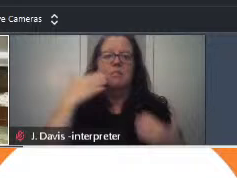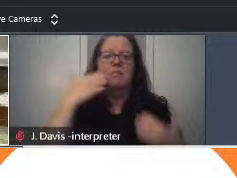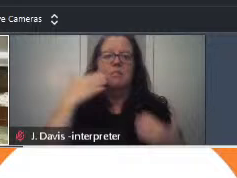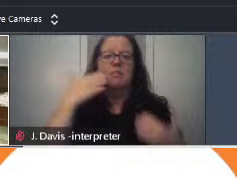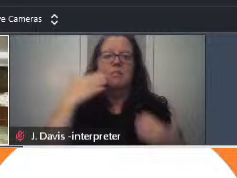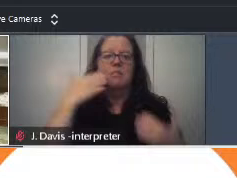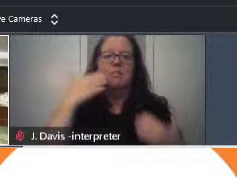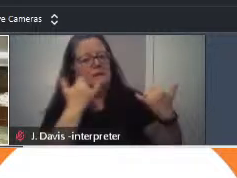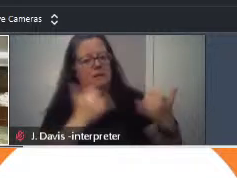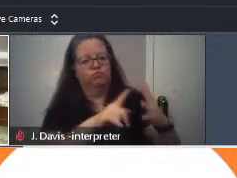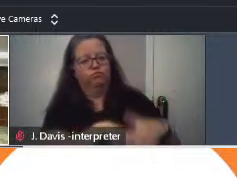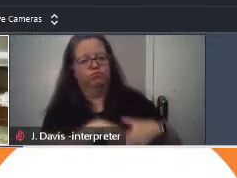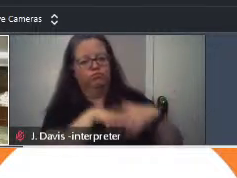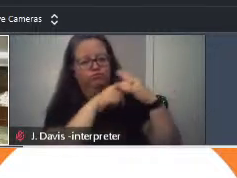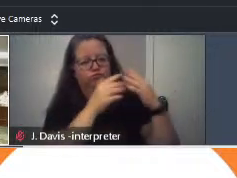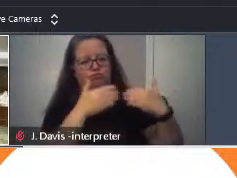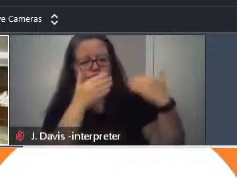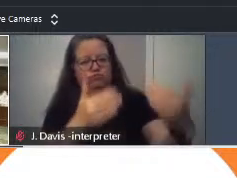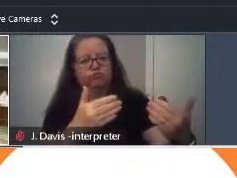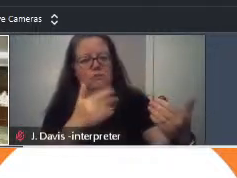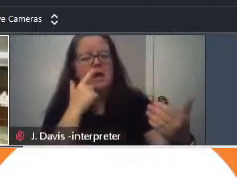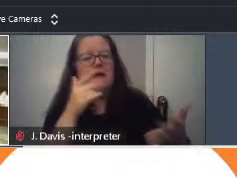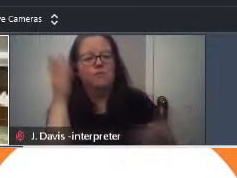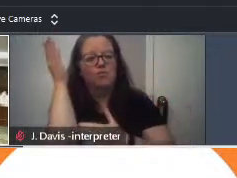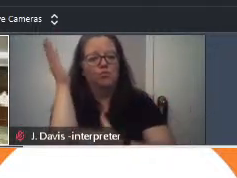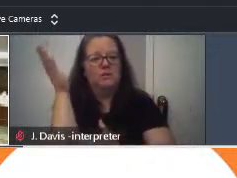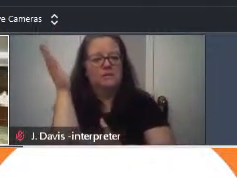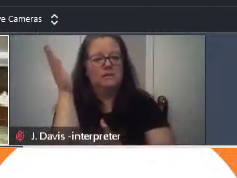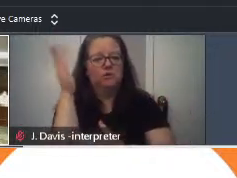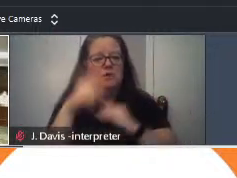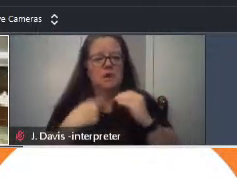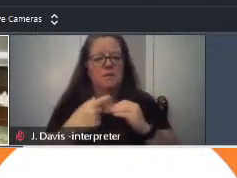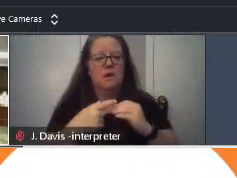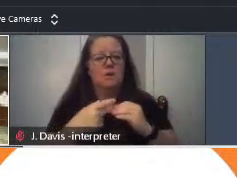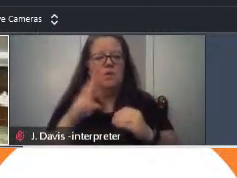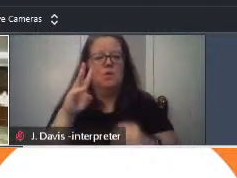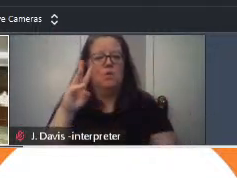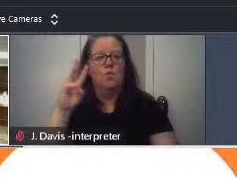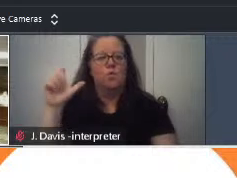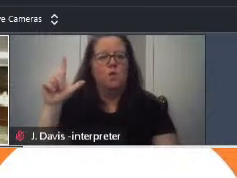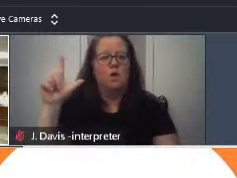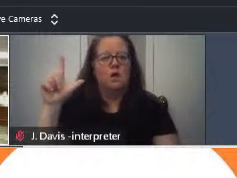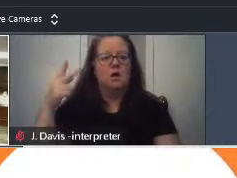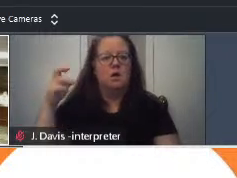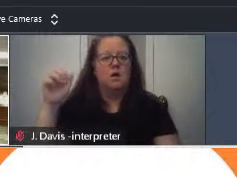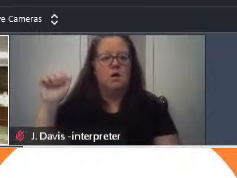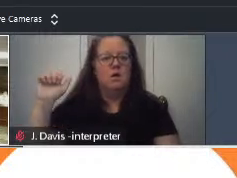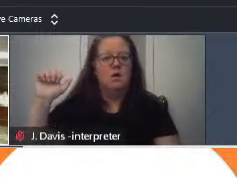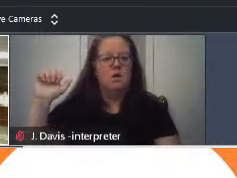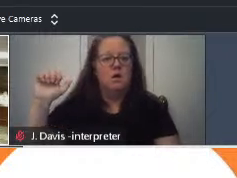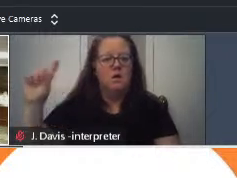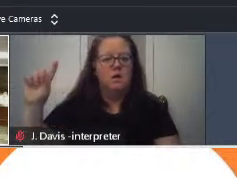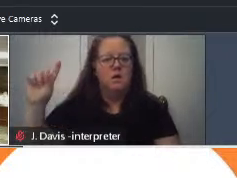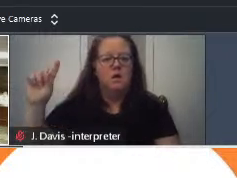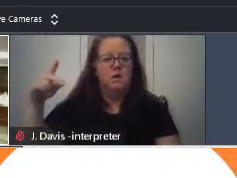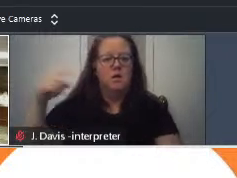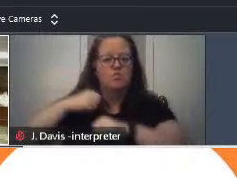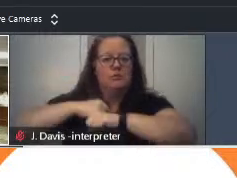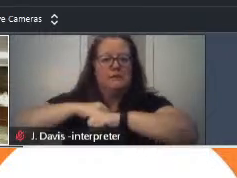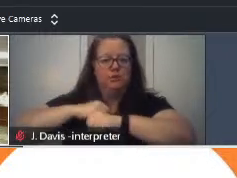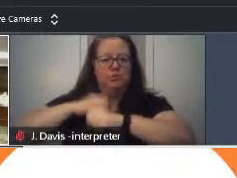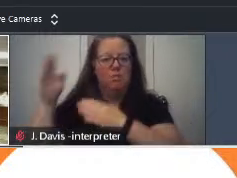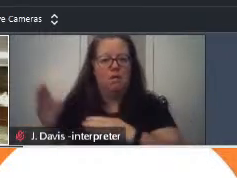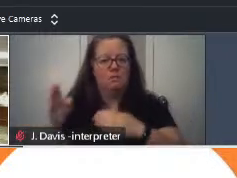do have a presentation here for you regarding the Wellhead Protection Program, and heading out is going to be